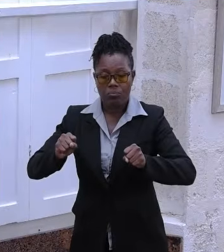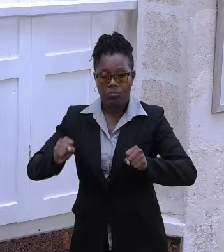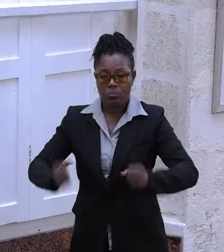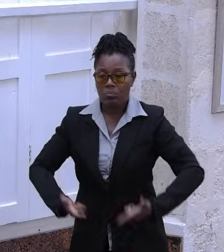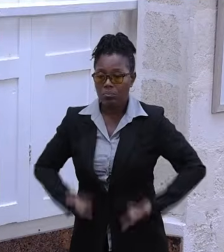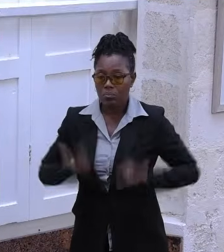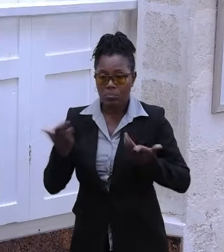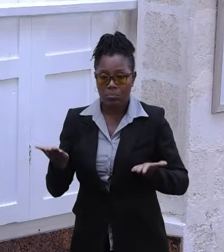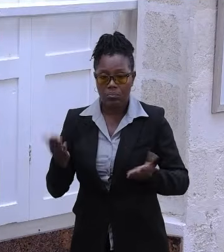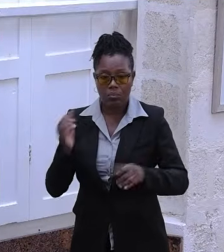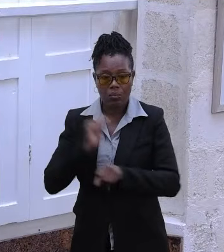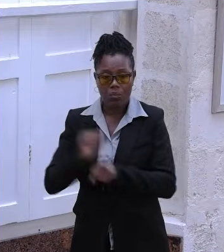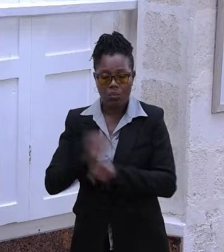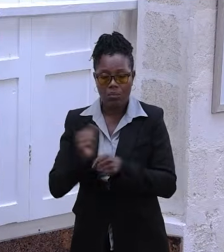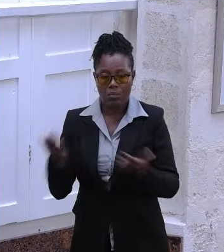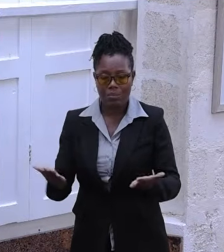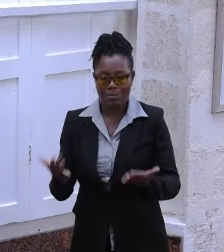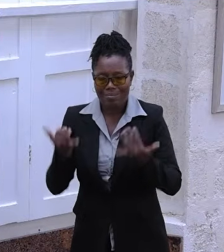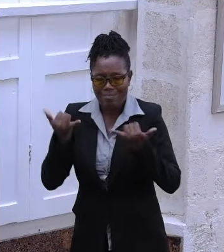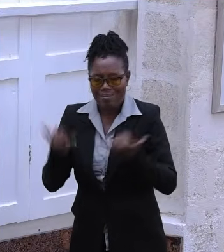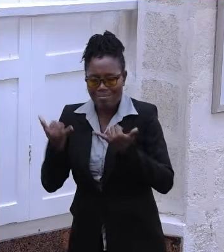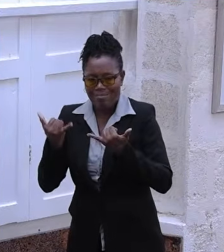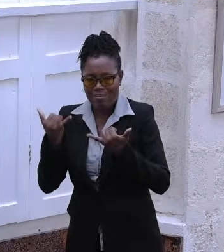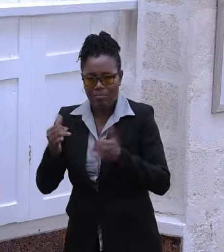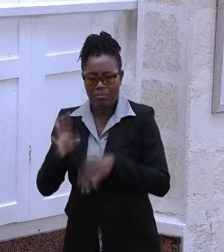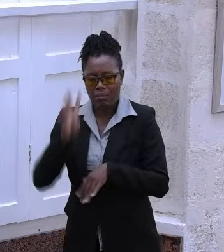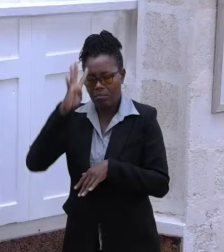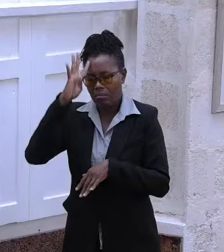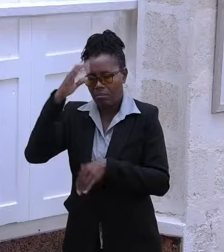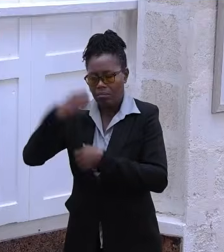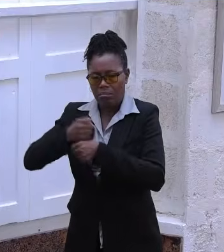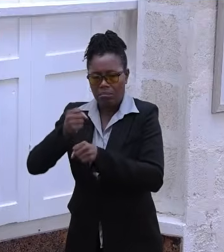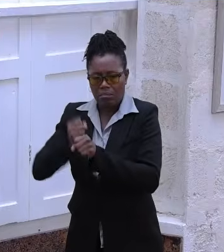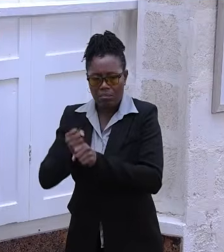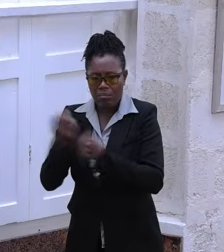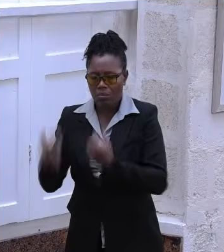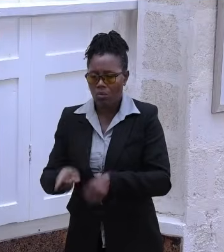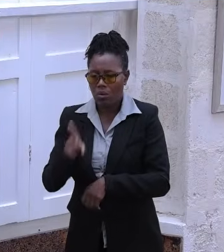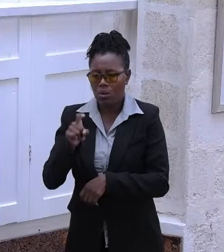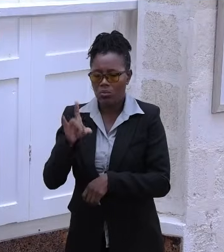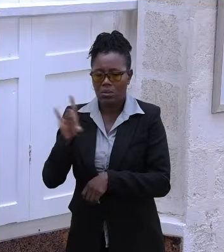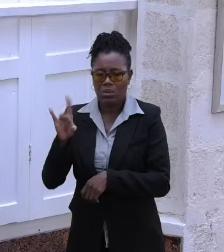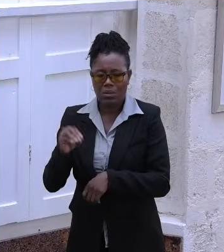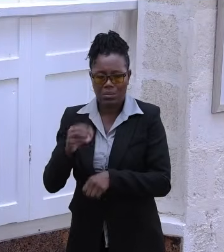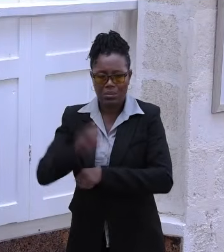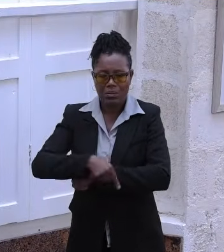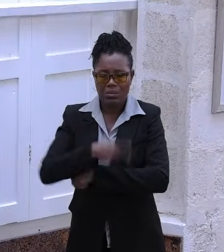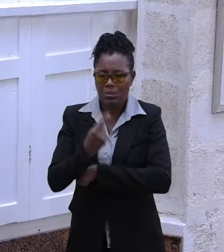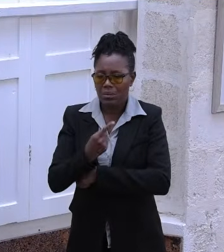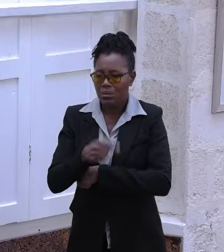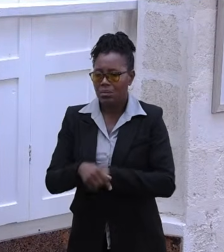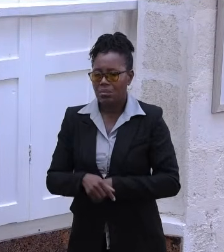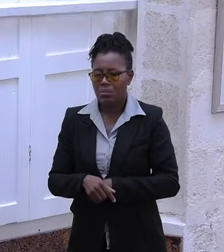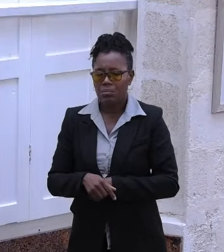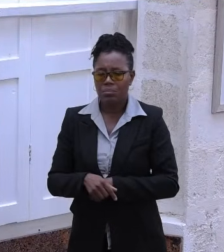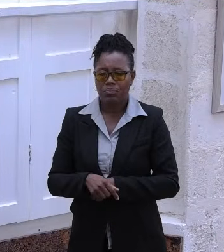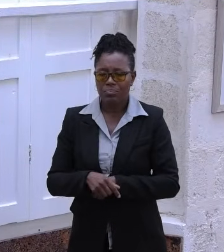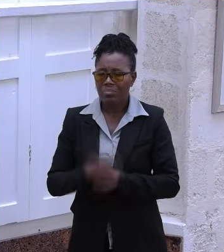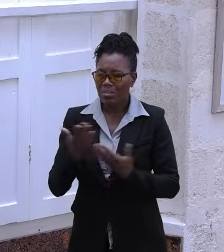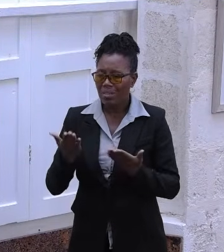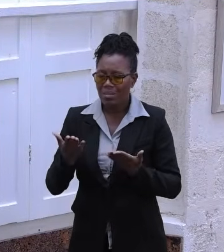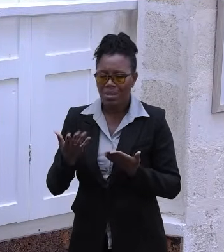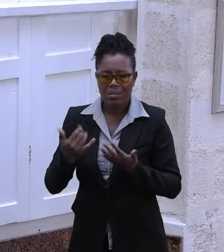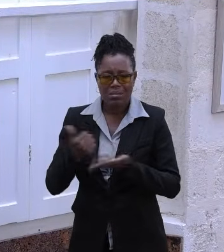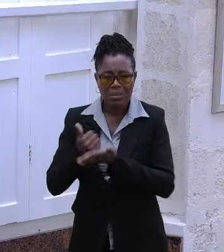Then we are creating this situation where 180 days out of 730 gives them a pathway